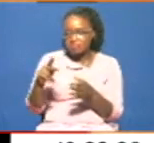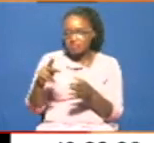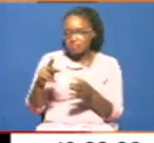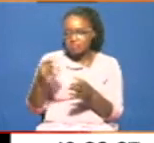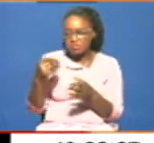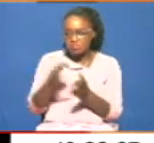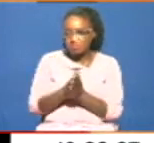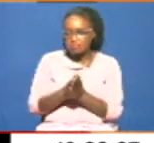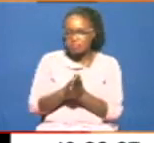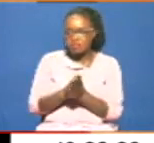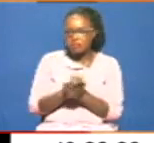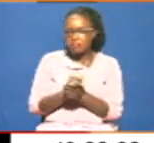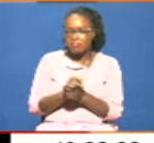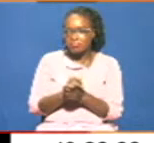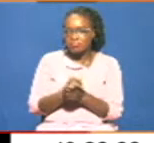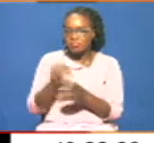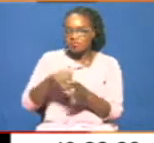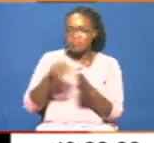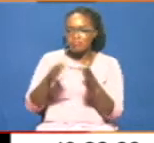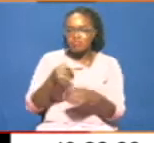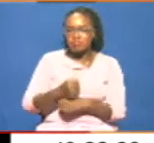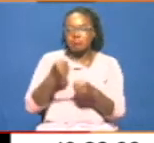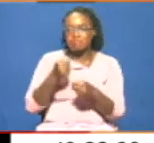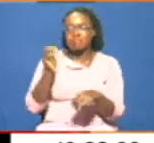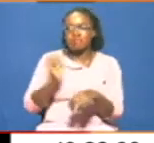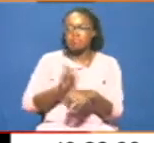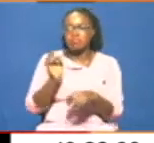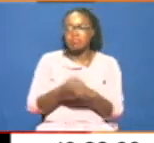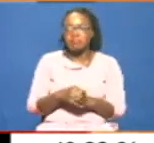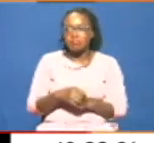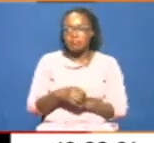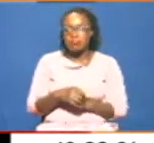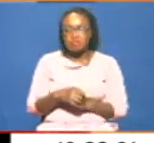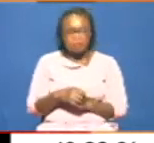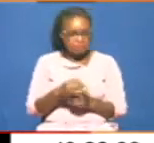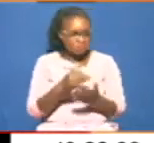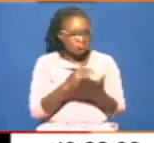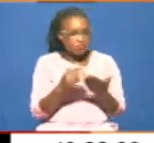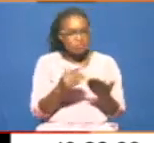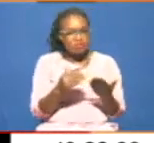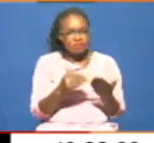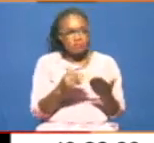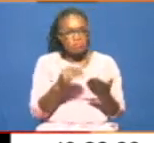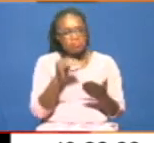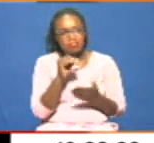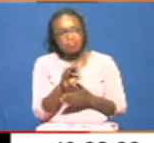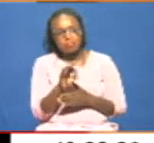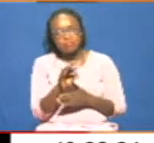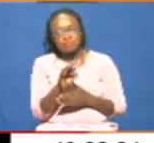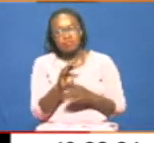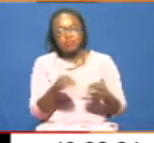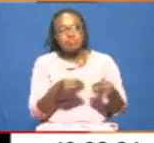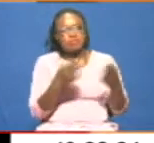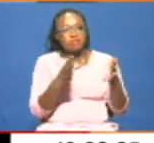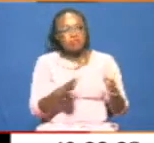destabilizes, even the investor confidence is affected by that. Okay, yeah. So that is the part of the producers like